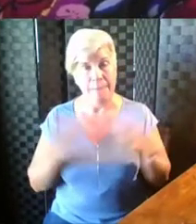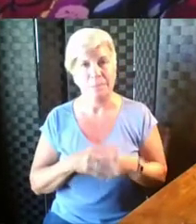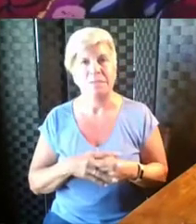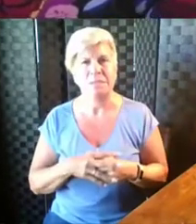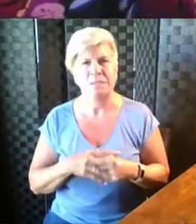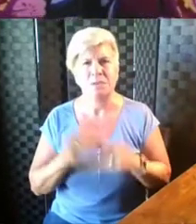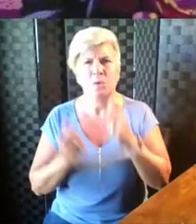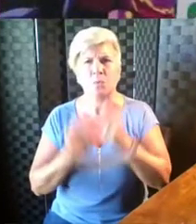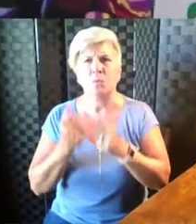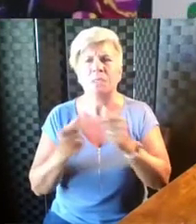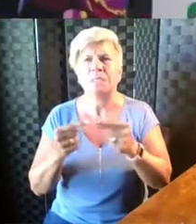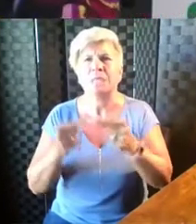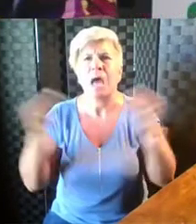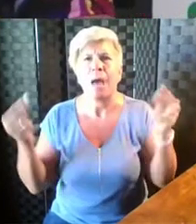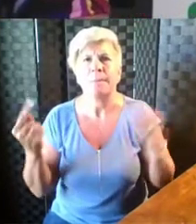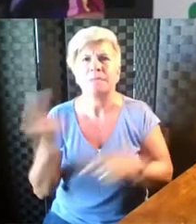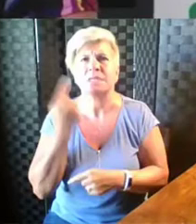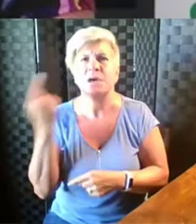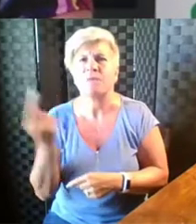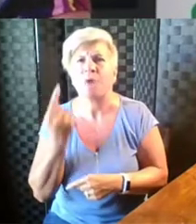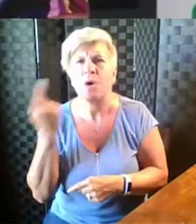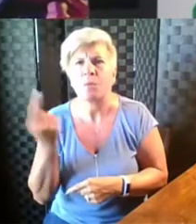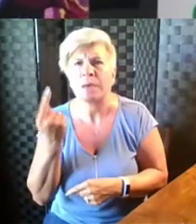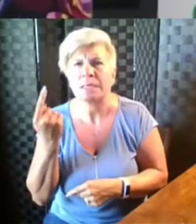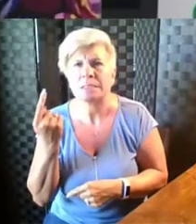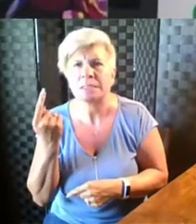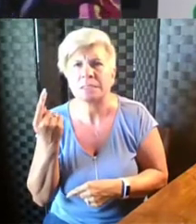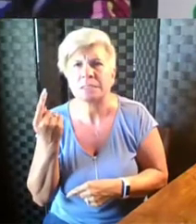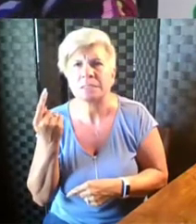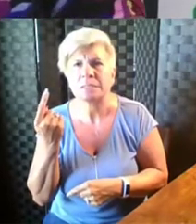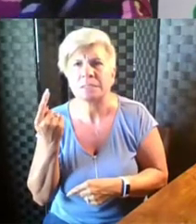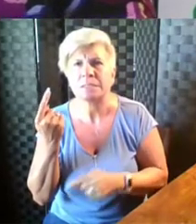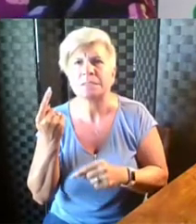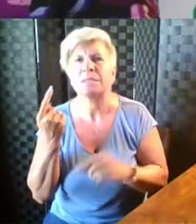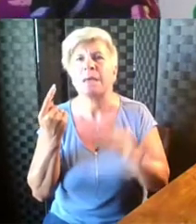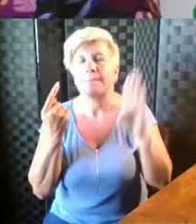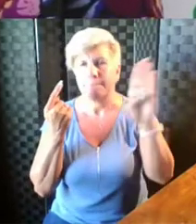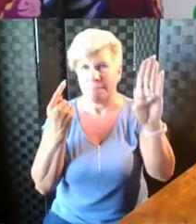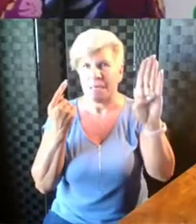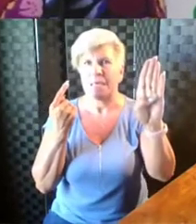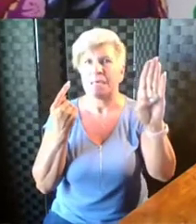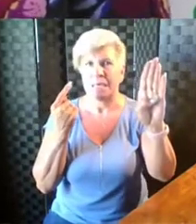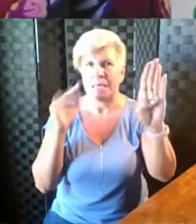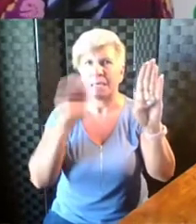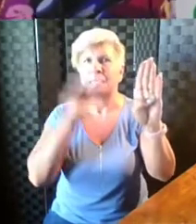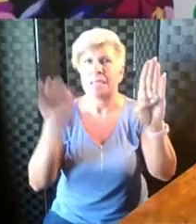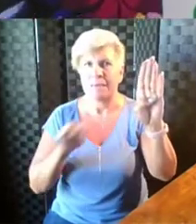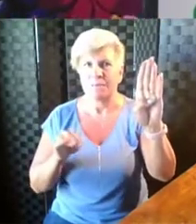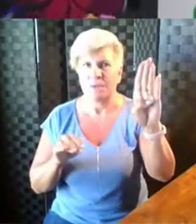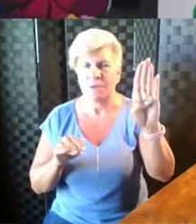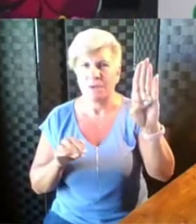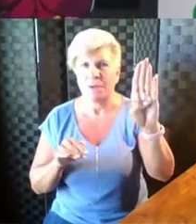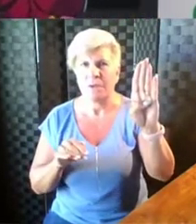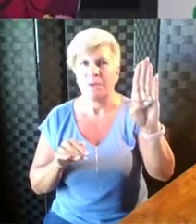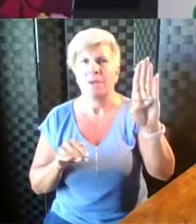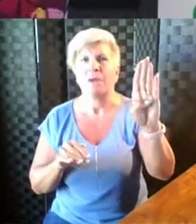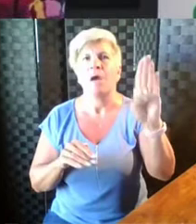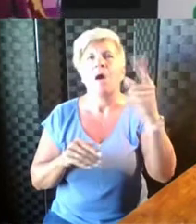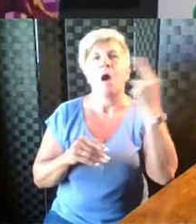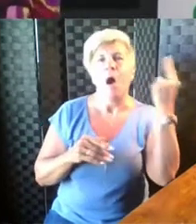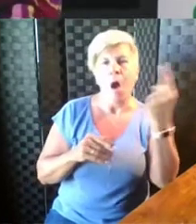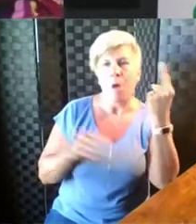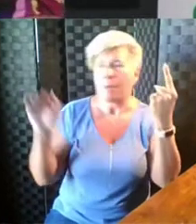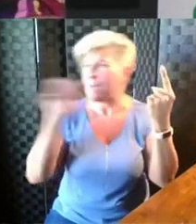D, happily. Ready? 1, 2, 3, respond. You should be holding up 2 fingers. The answer is